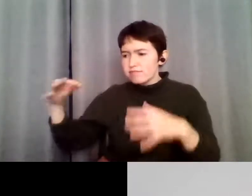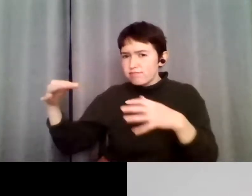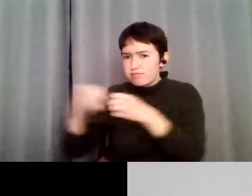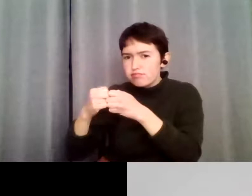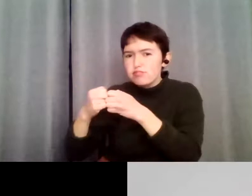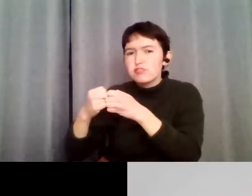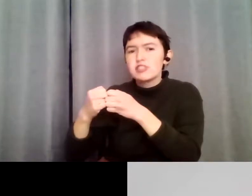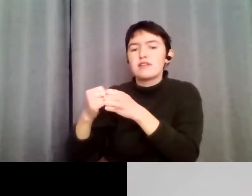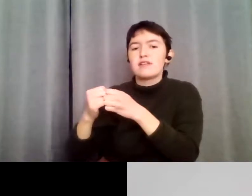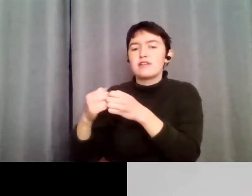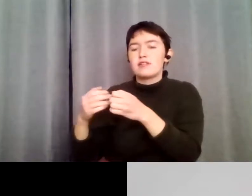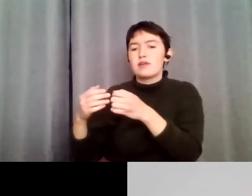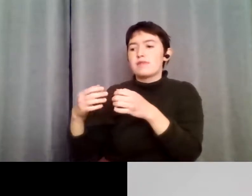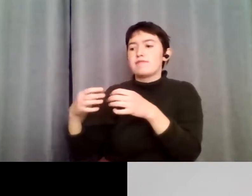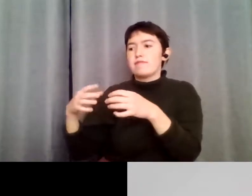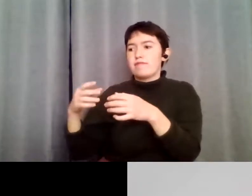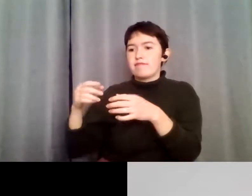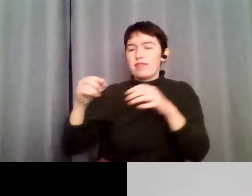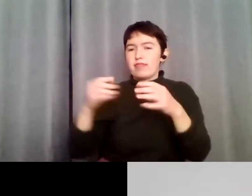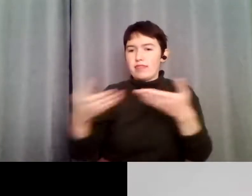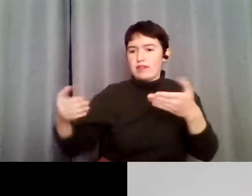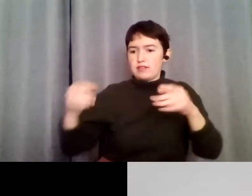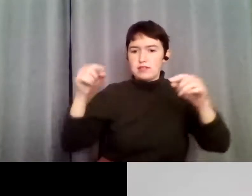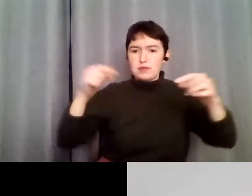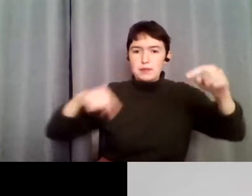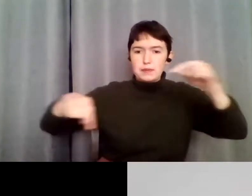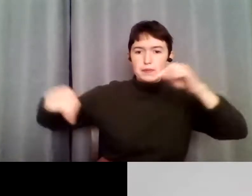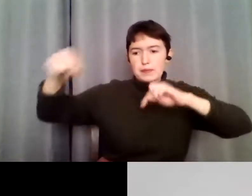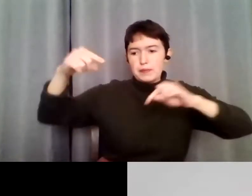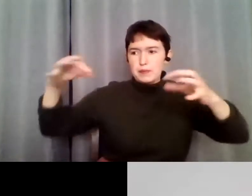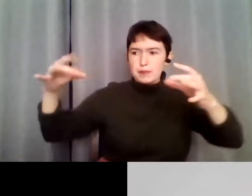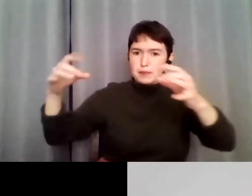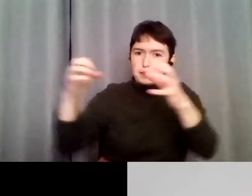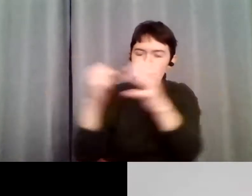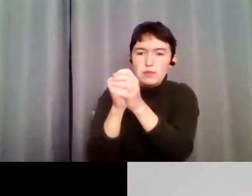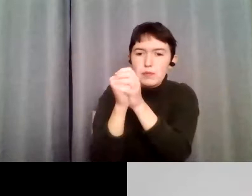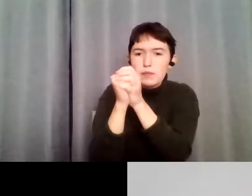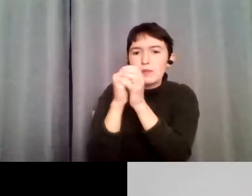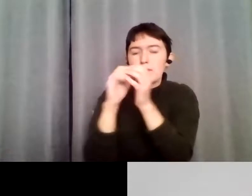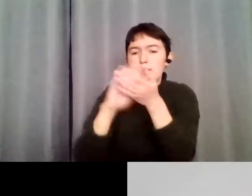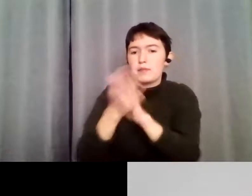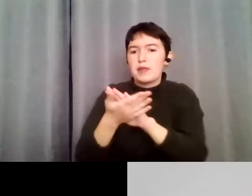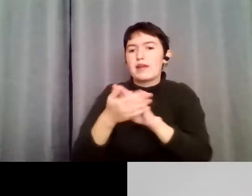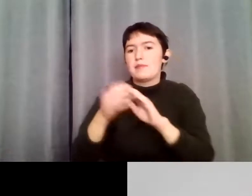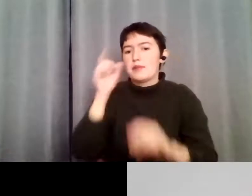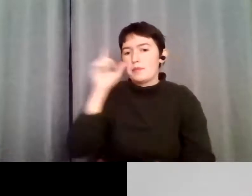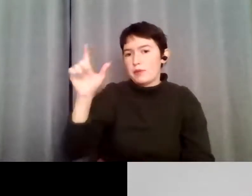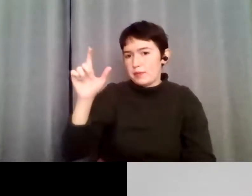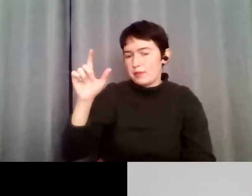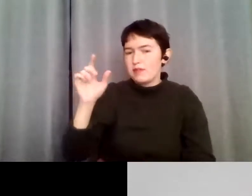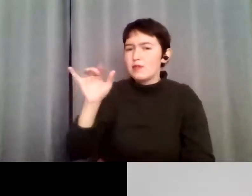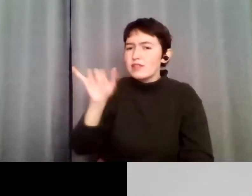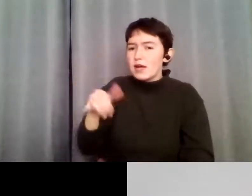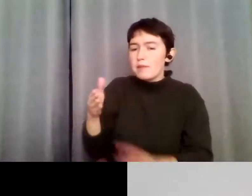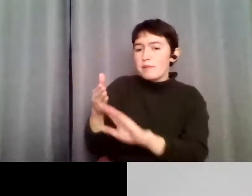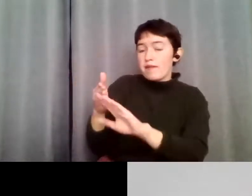floating around that then became the moon, did that happen before or after the dinosaurs? This was long before the